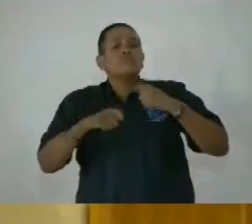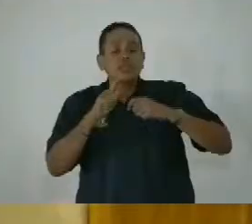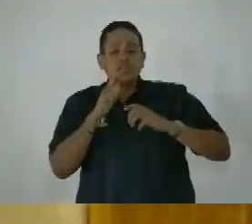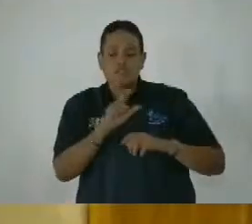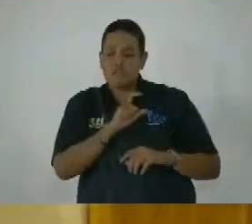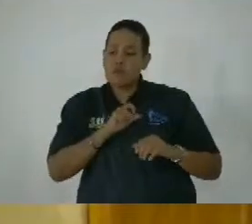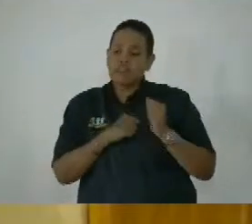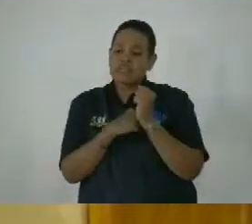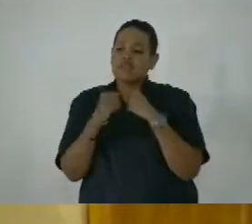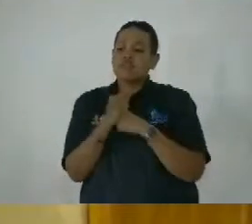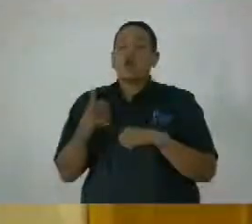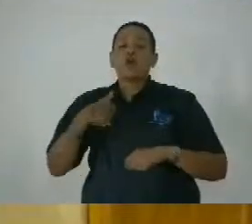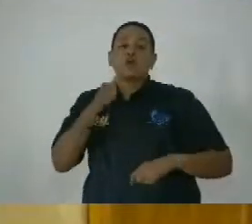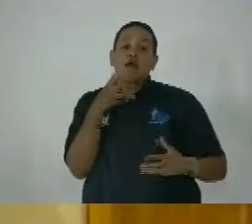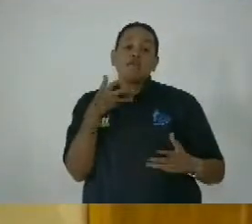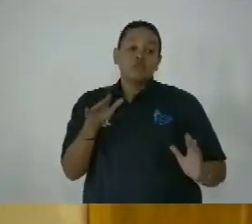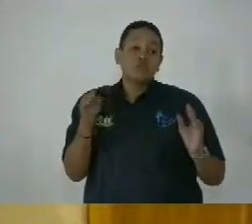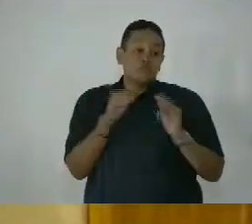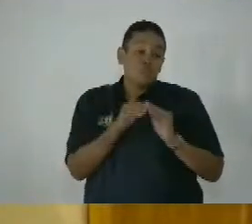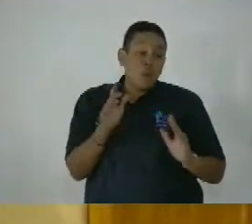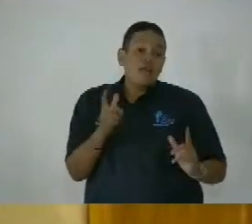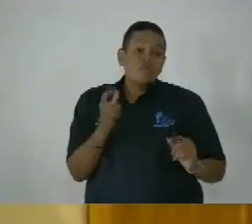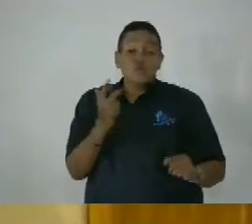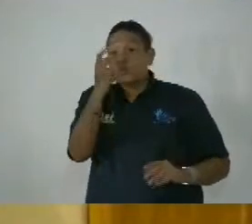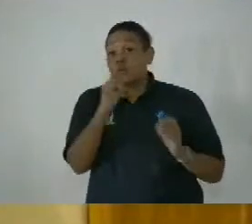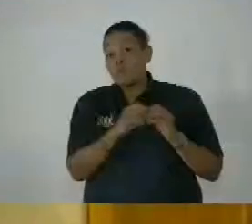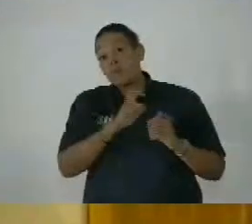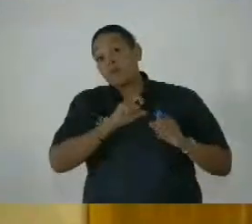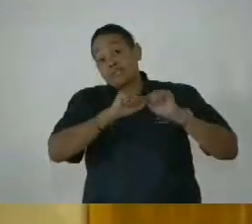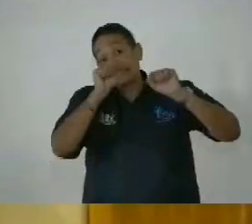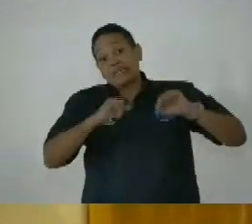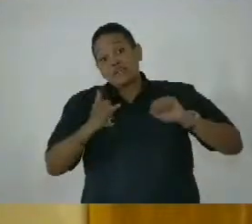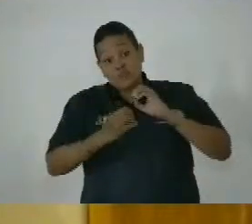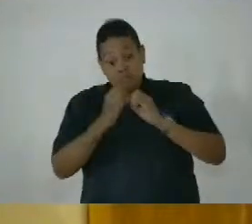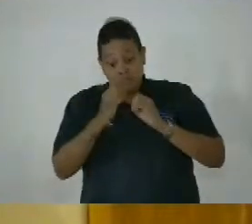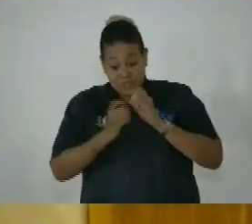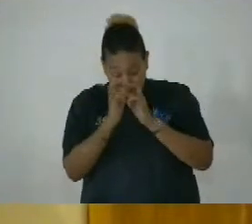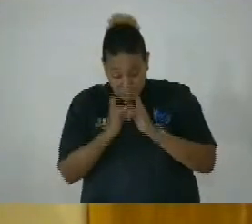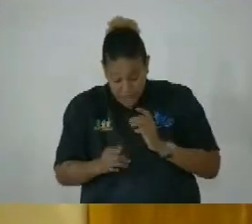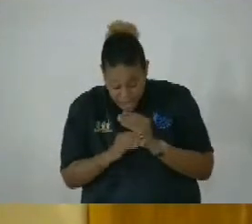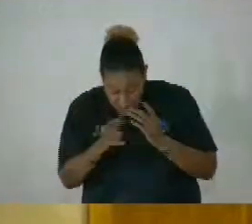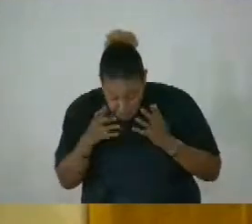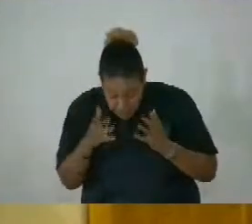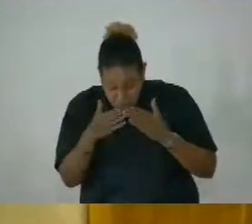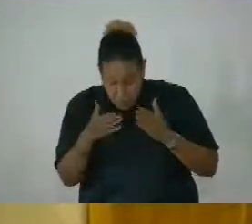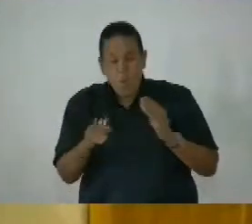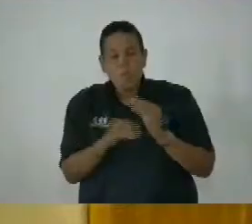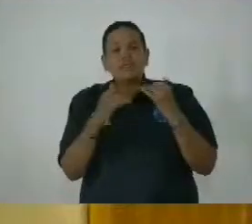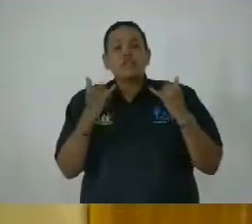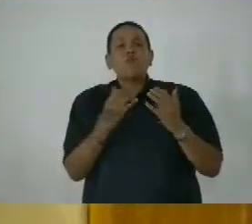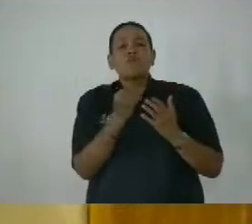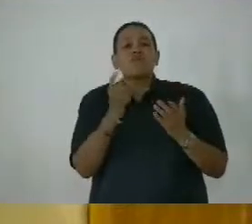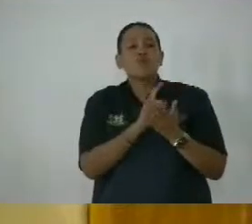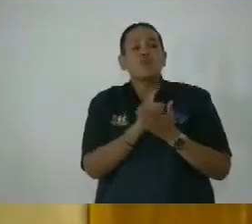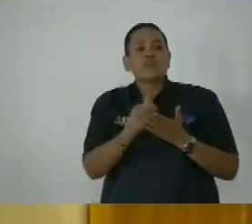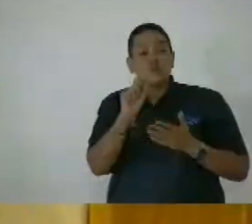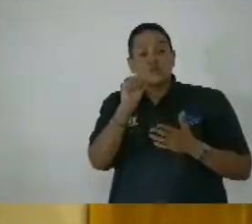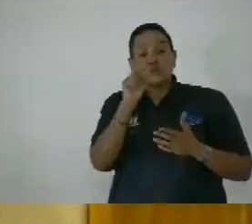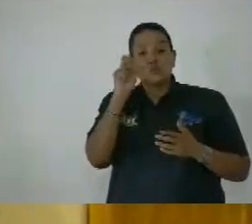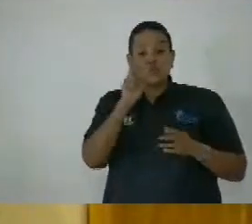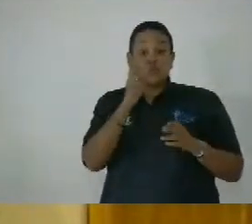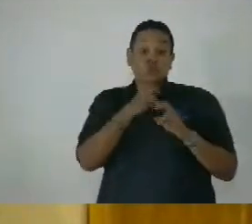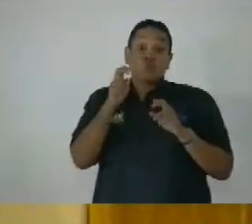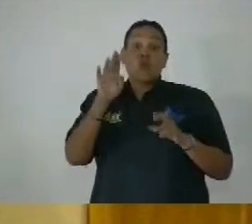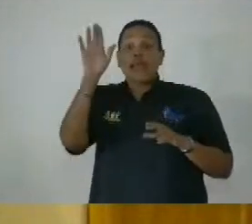and we are not done yet. 3 more police stations are currently under construction and are slated to be opened in the coming weeks. Stony Hill,